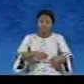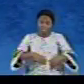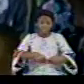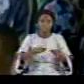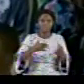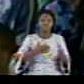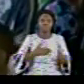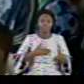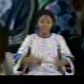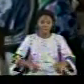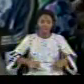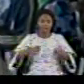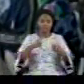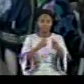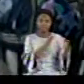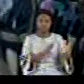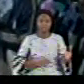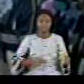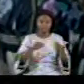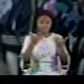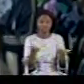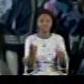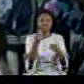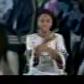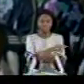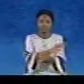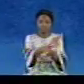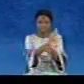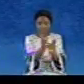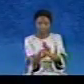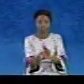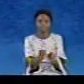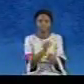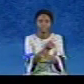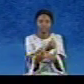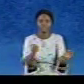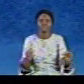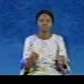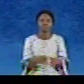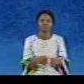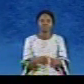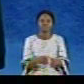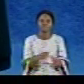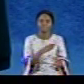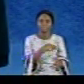hold and as your the man of God prays, for Jesus. I get my healings in the mighty name of Jesus.